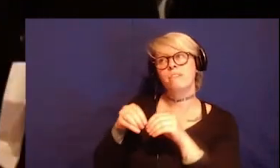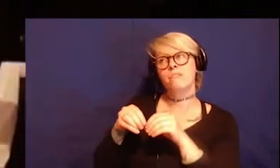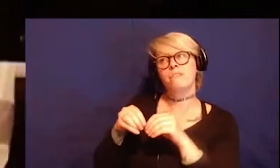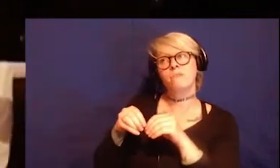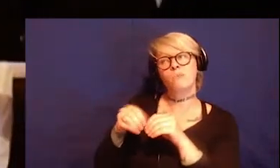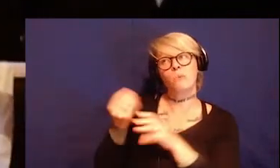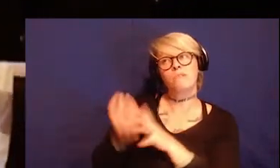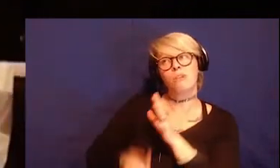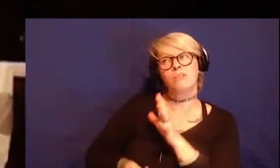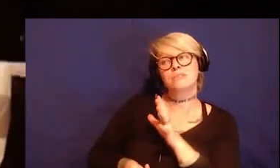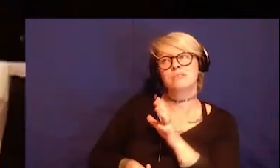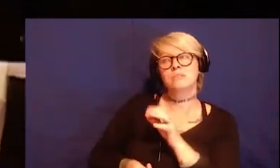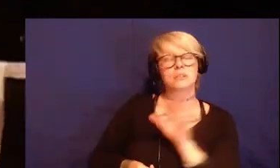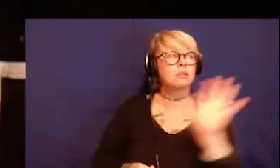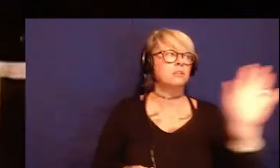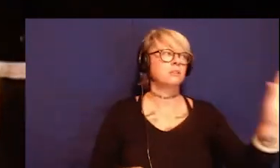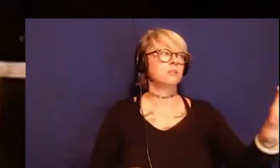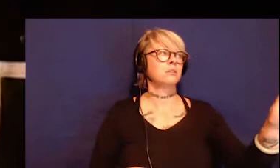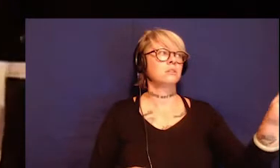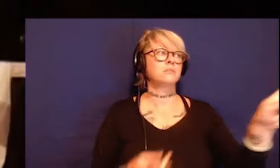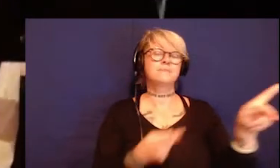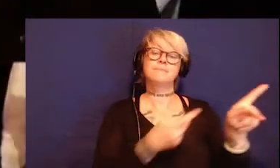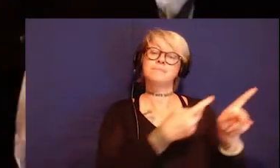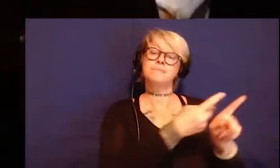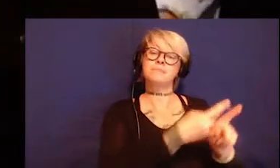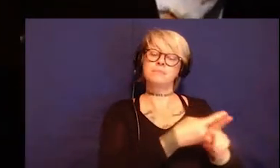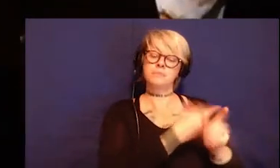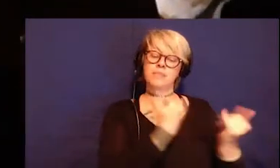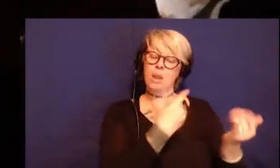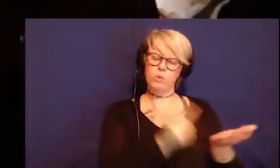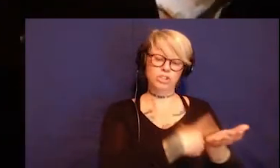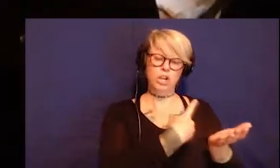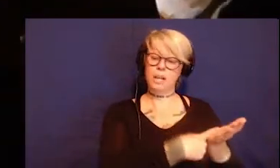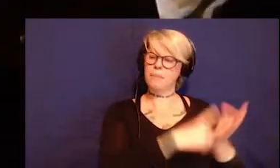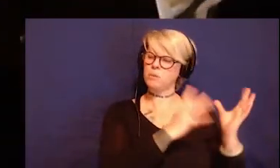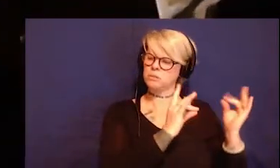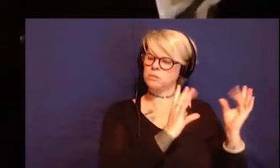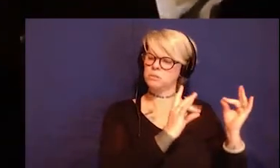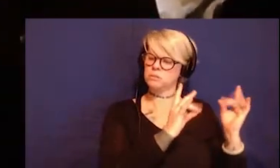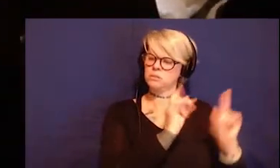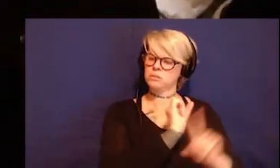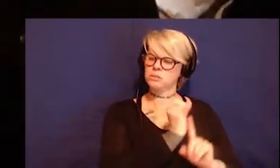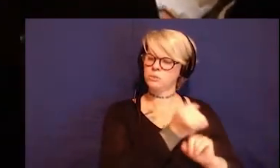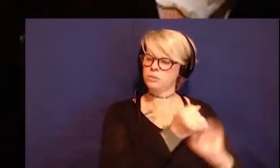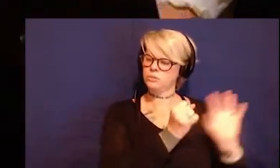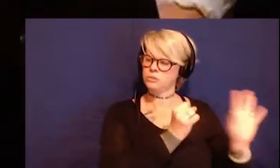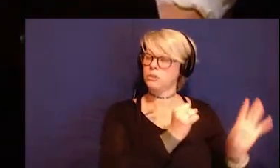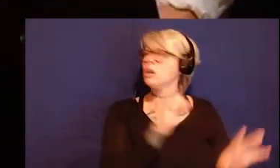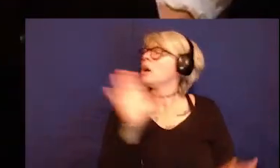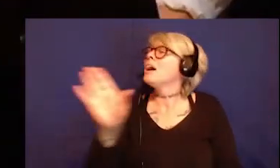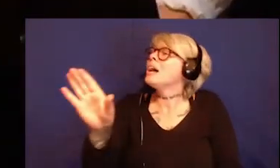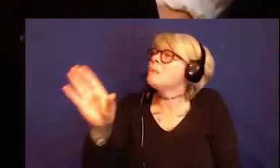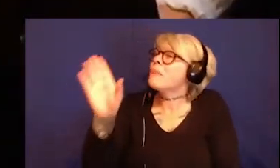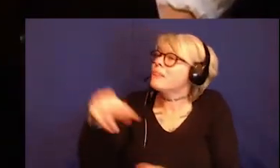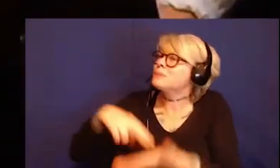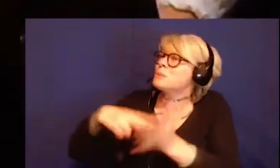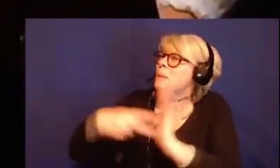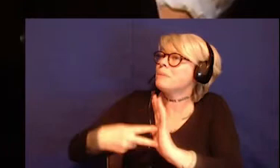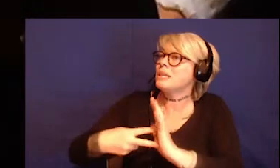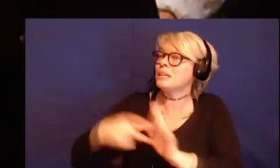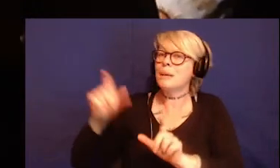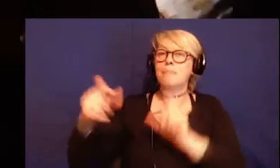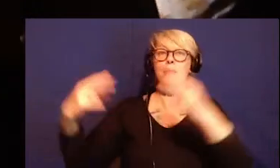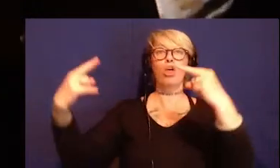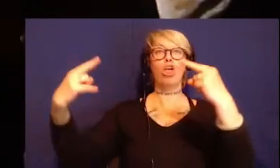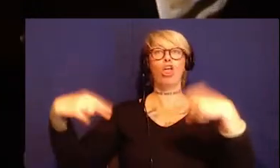Careful, Harry. You're taking us into dangerous territory. It's just like I said. Everything is judged through the prism of how